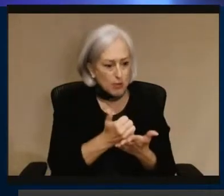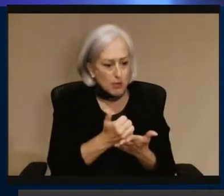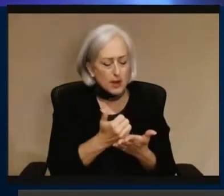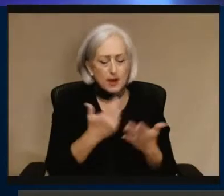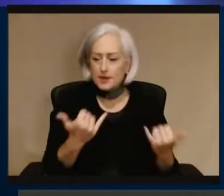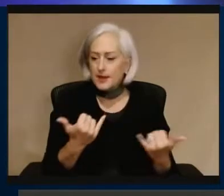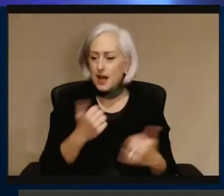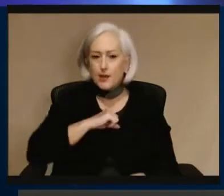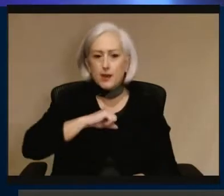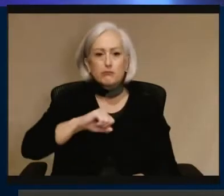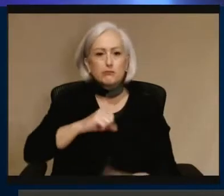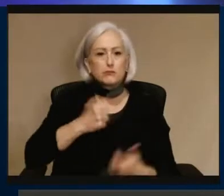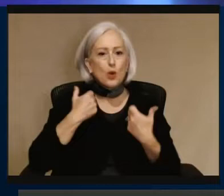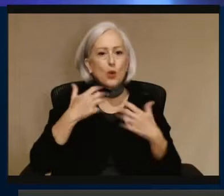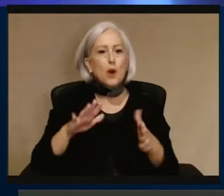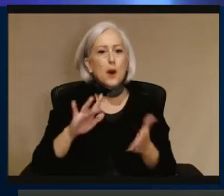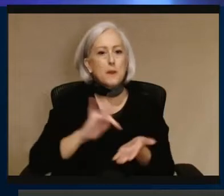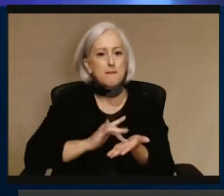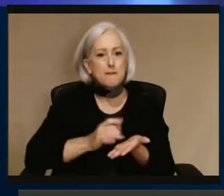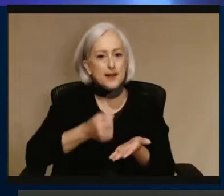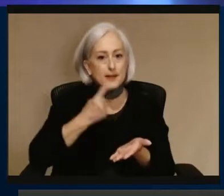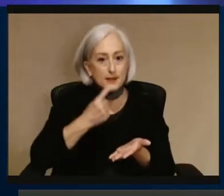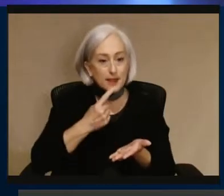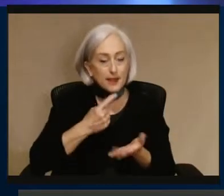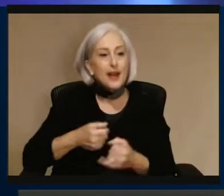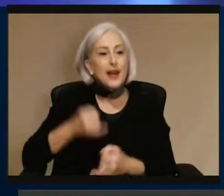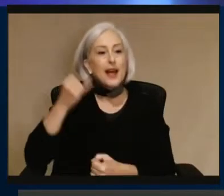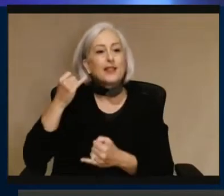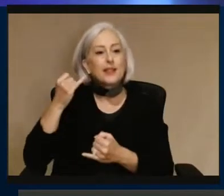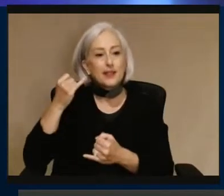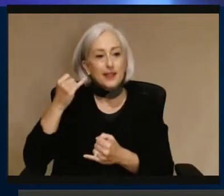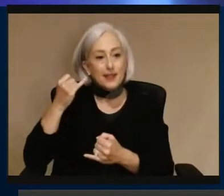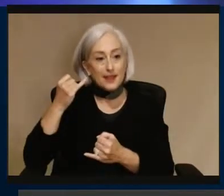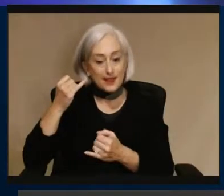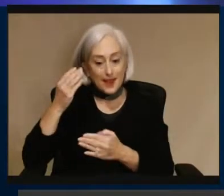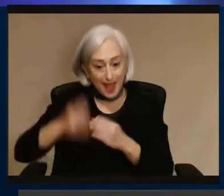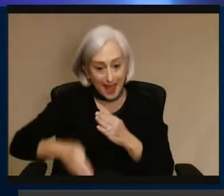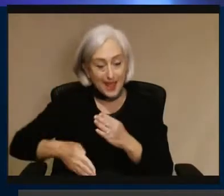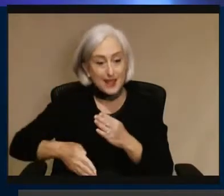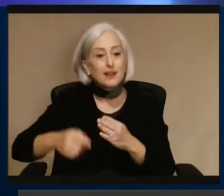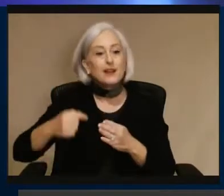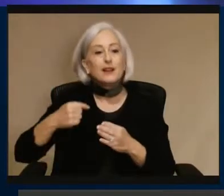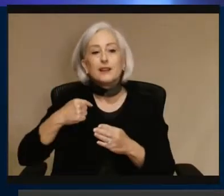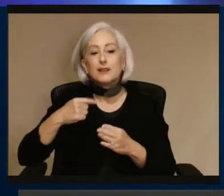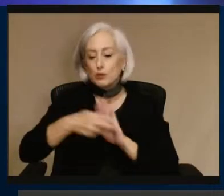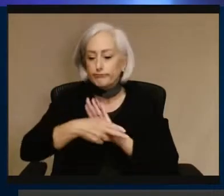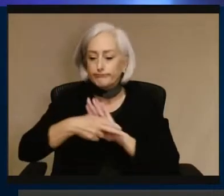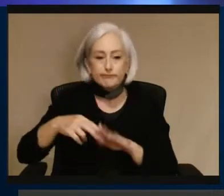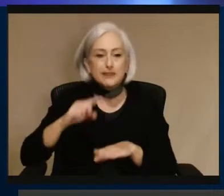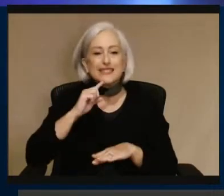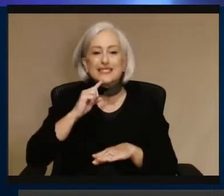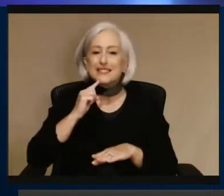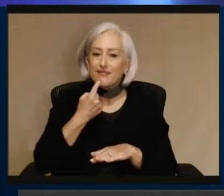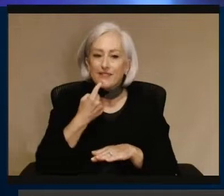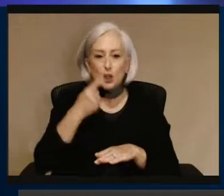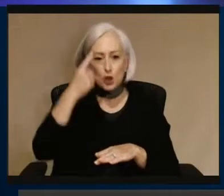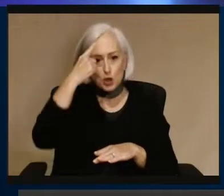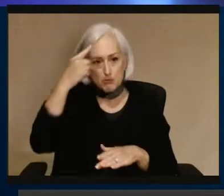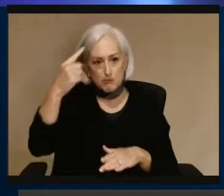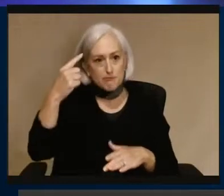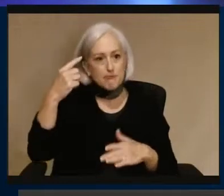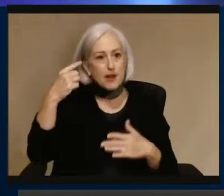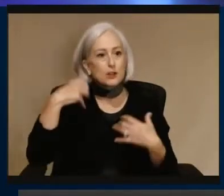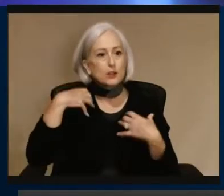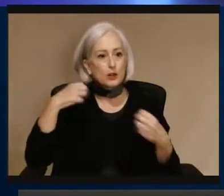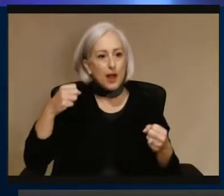now she said she was diagnosed in the end with a severe mental illness. What do you make of that, Dimitri? And how frustrating is that to somebody